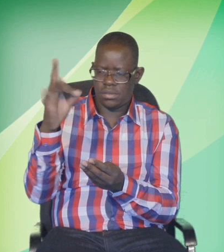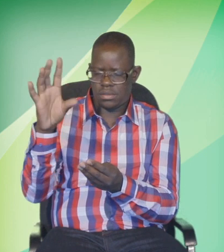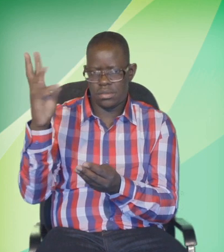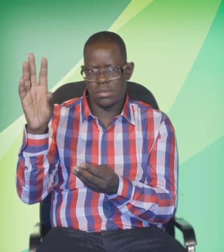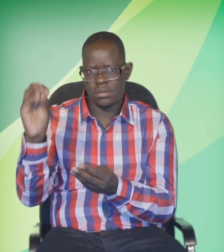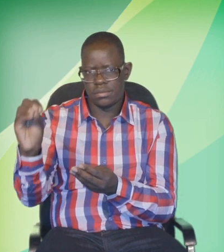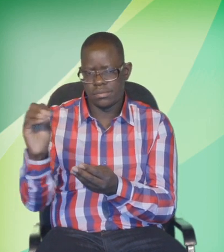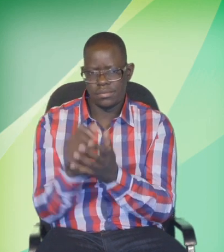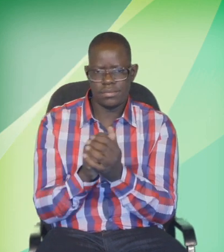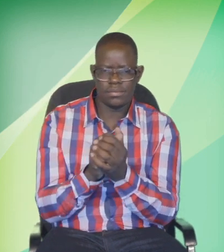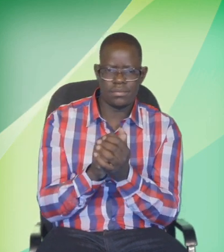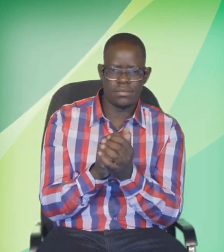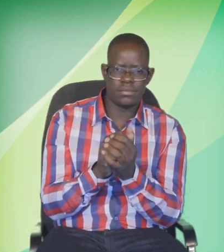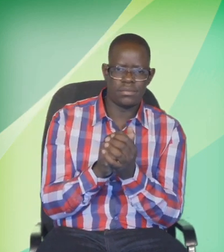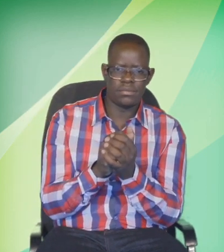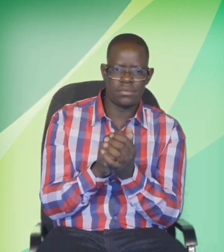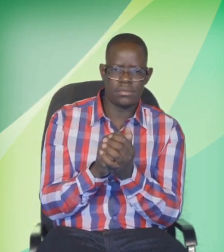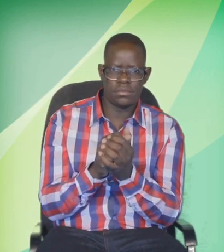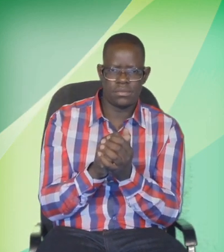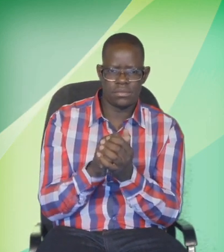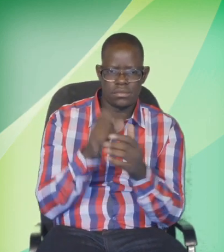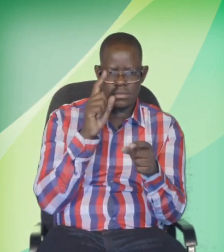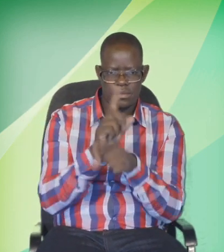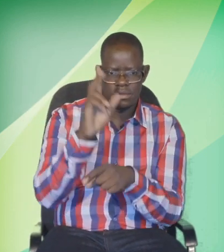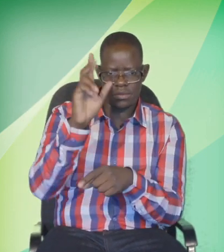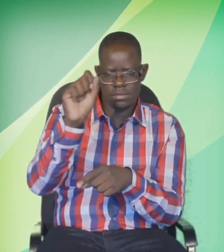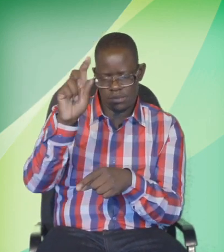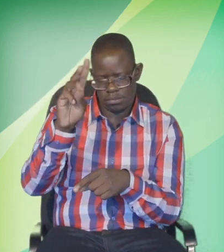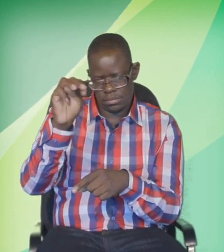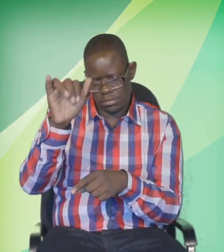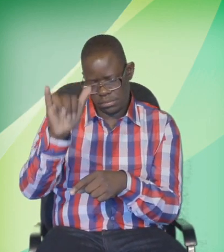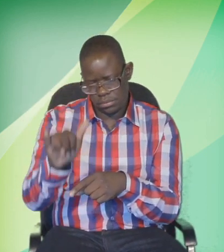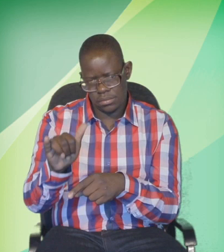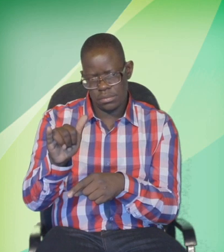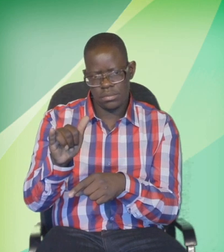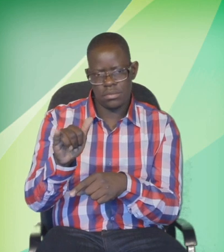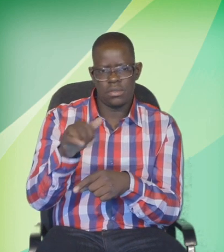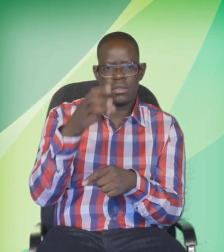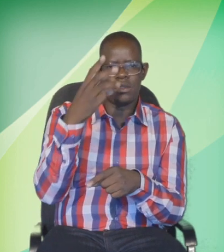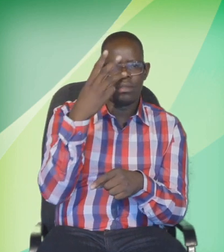3,860. On the debit side, on the 1st of May, balance brought down